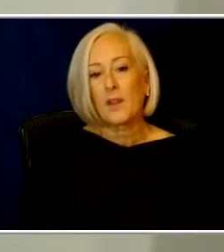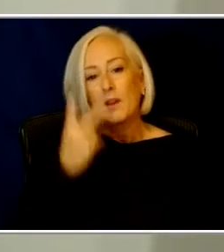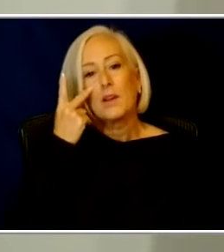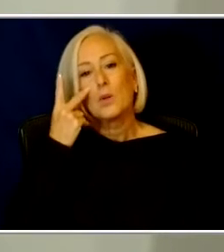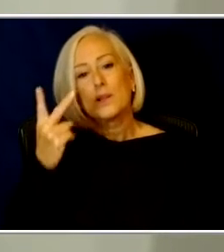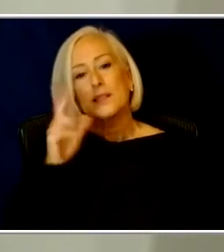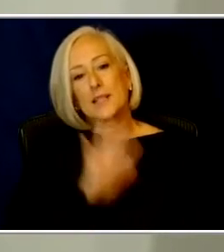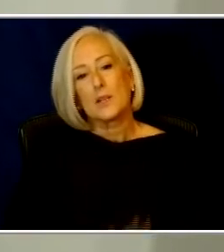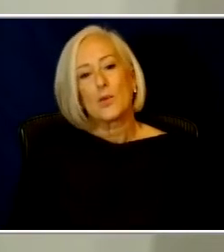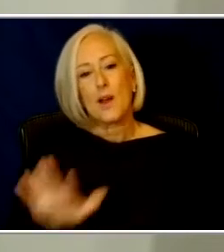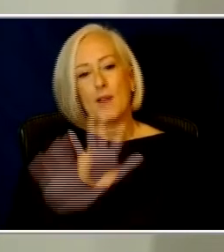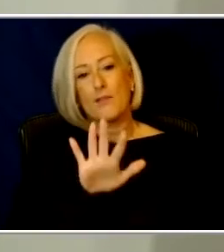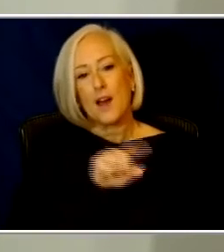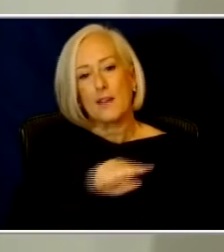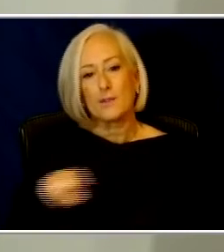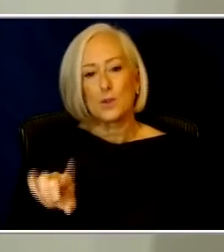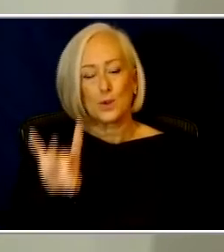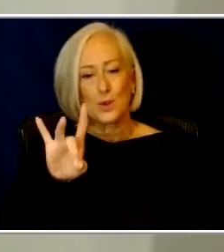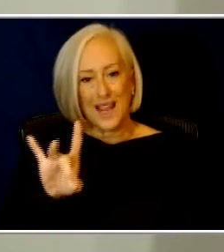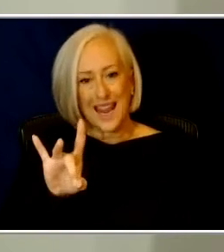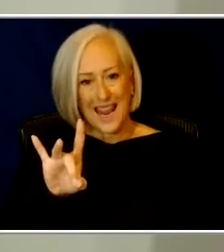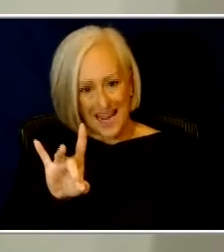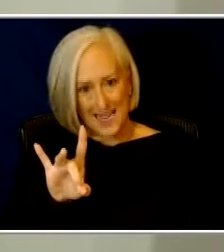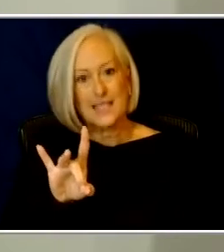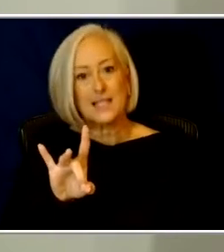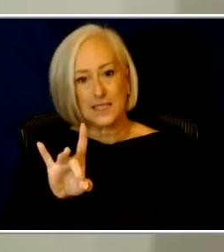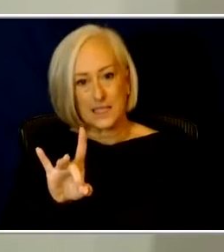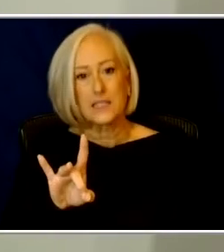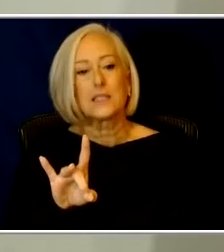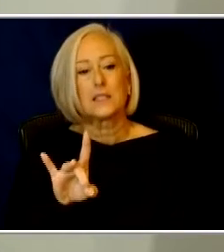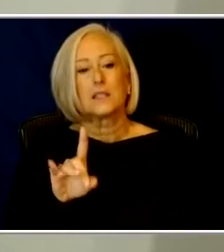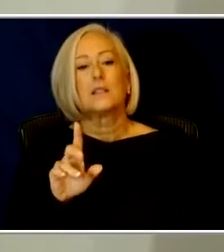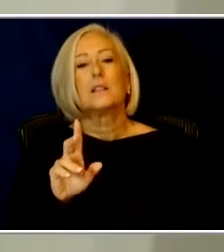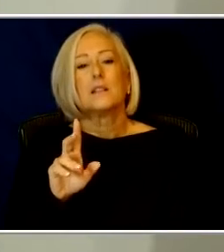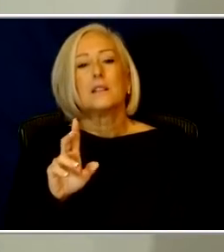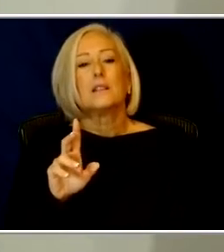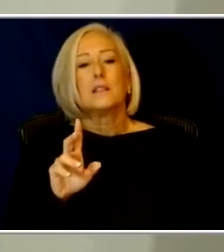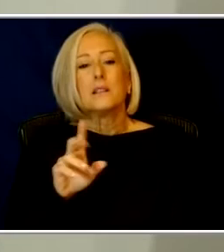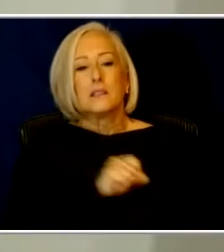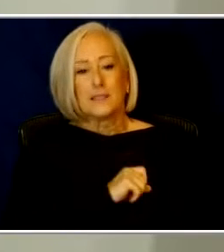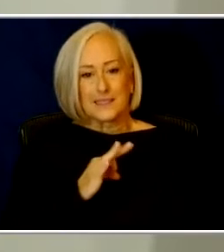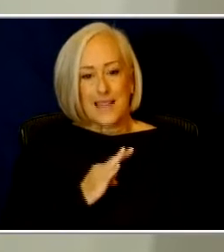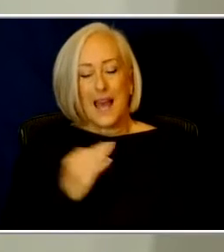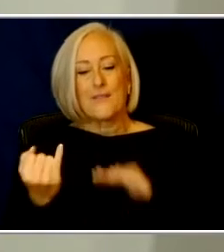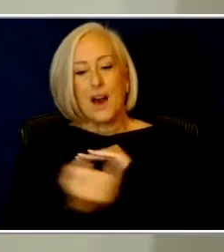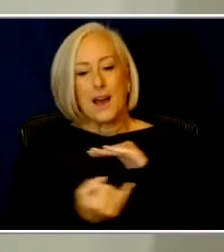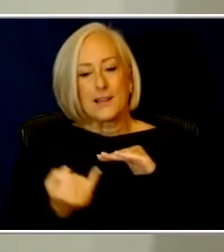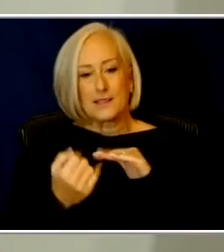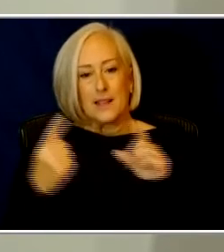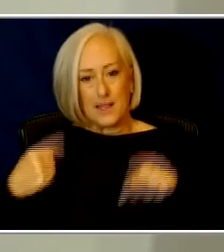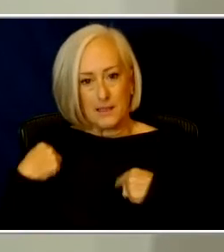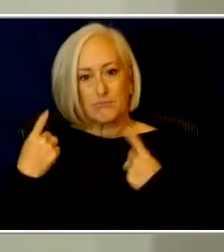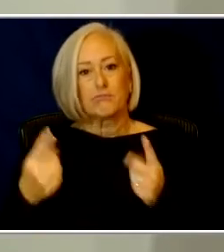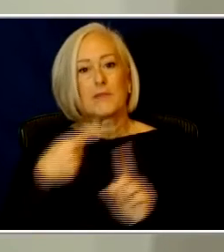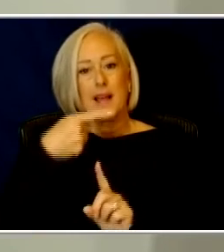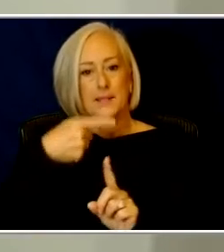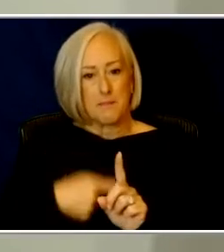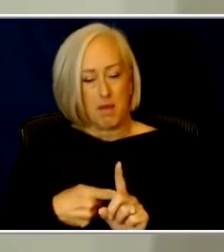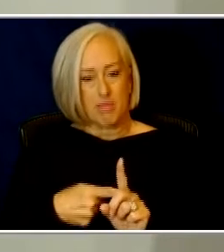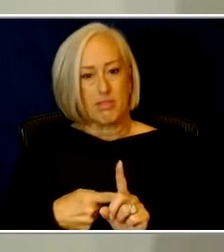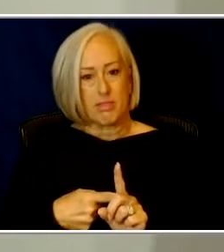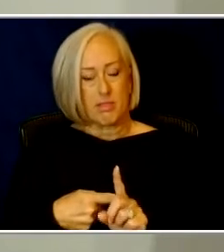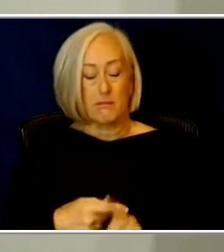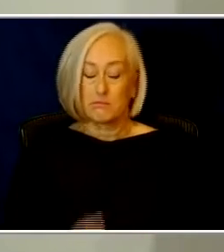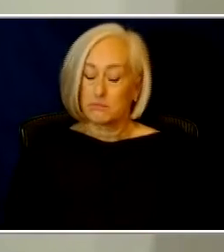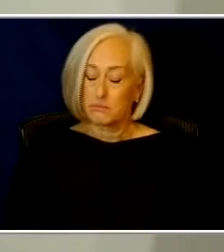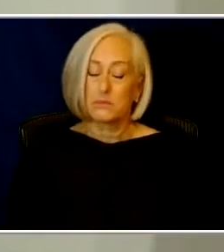5 to 8 associates isolating over the last month or so. And staffing is a huge